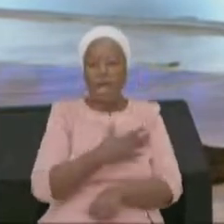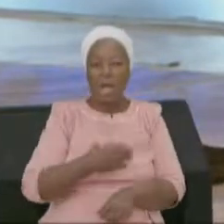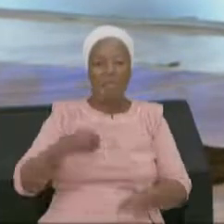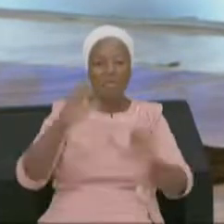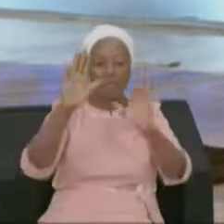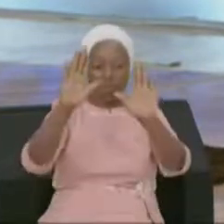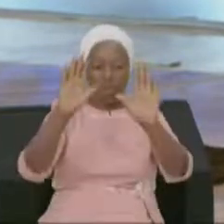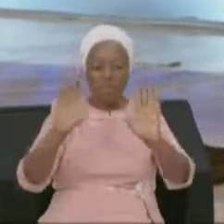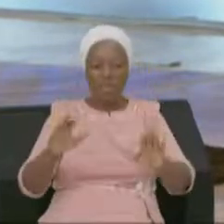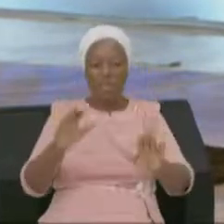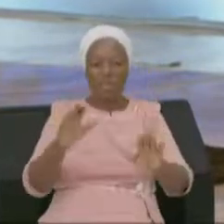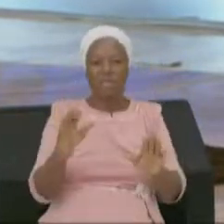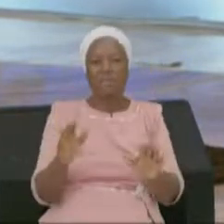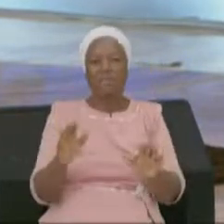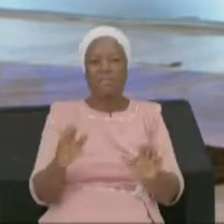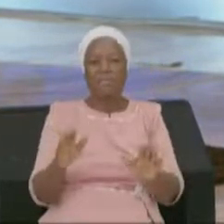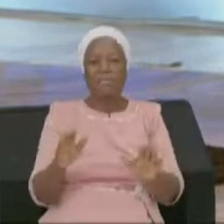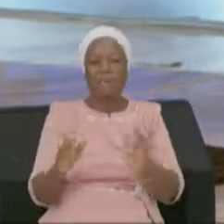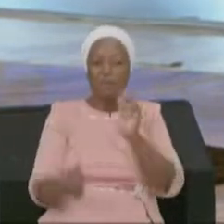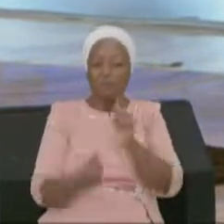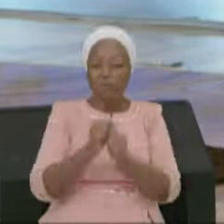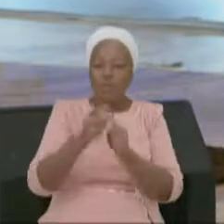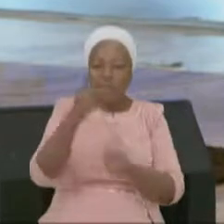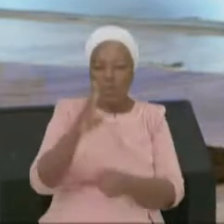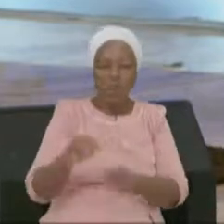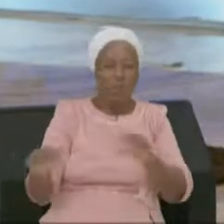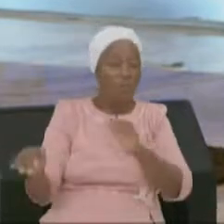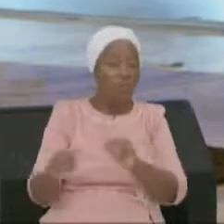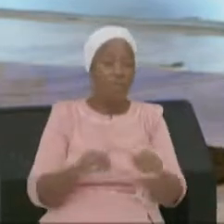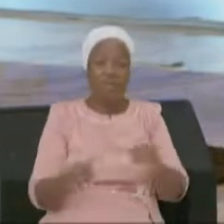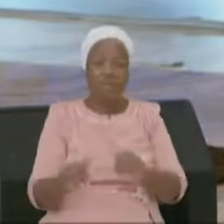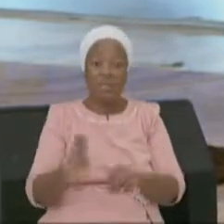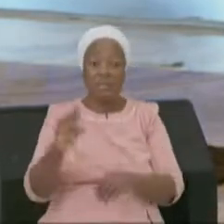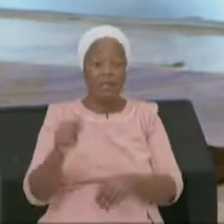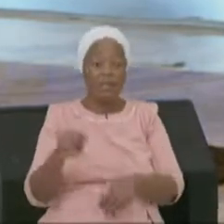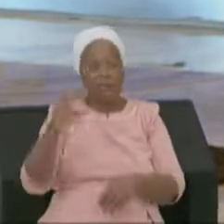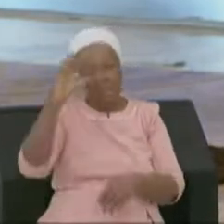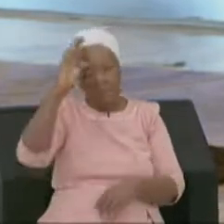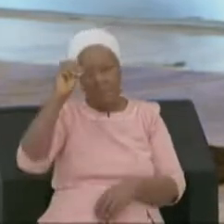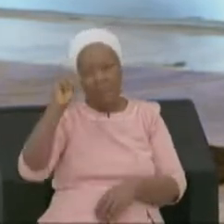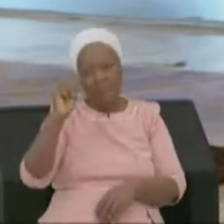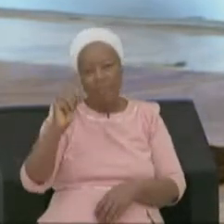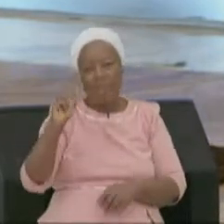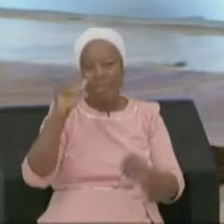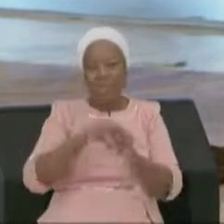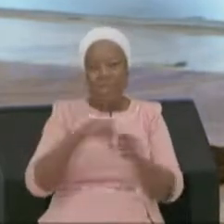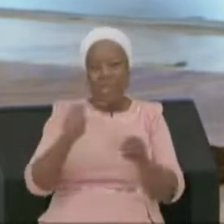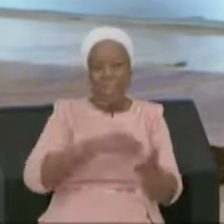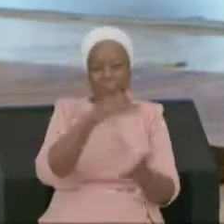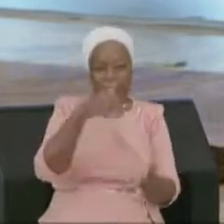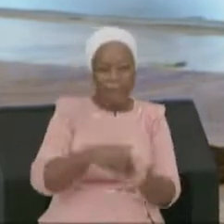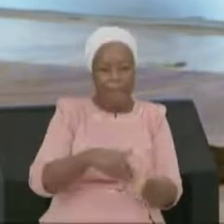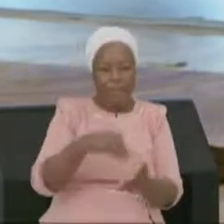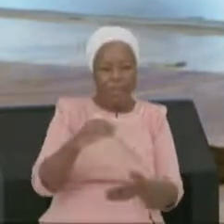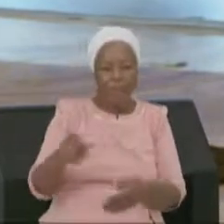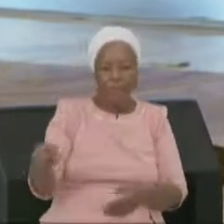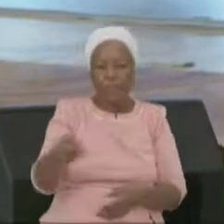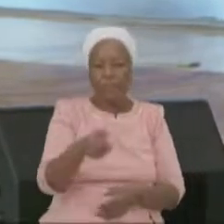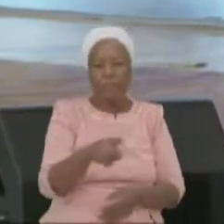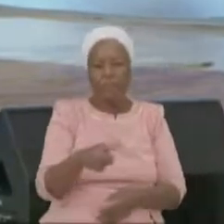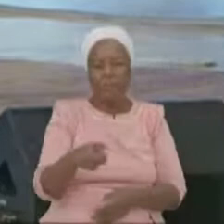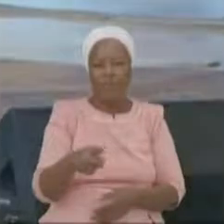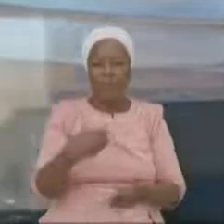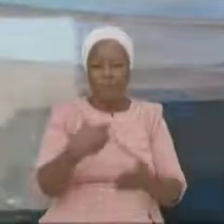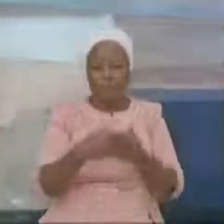and signs which God did by him in the midst of you before